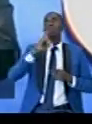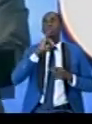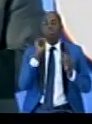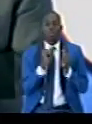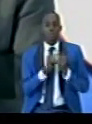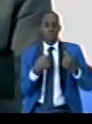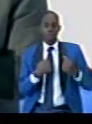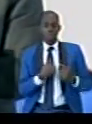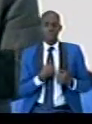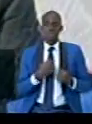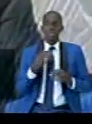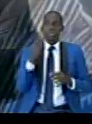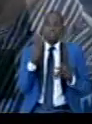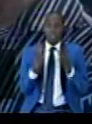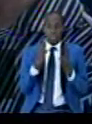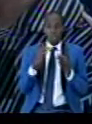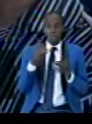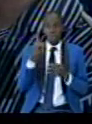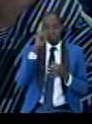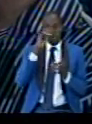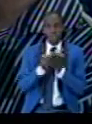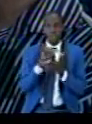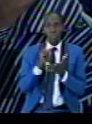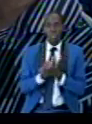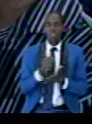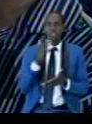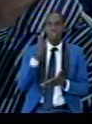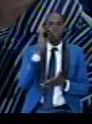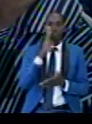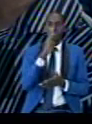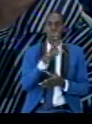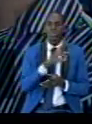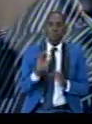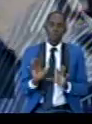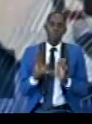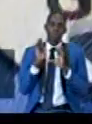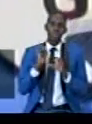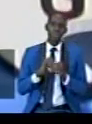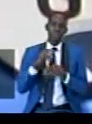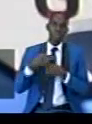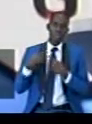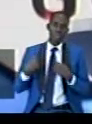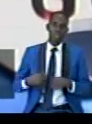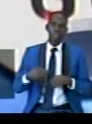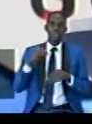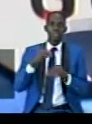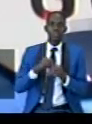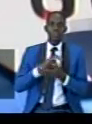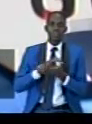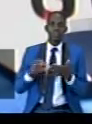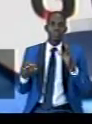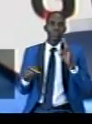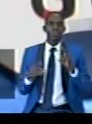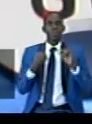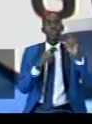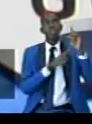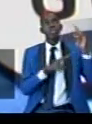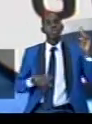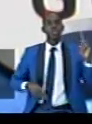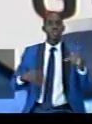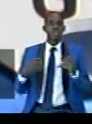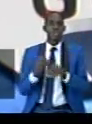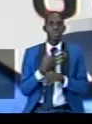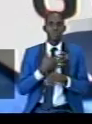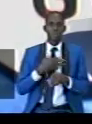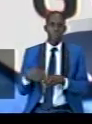no fear in your heart. Look at verse 7. In verse 7, the Lord taketh my part with them that